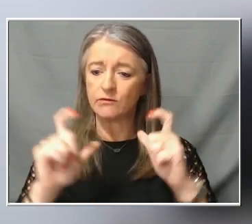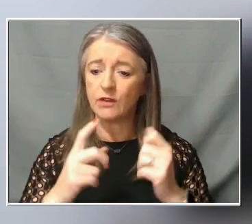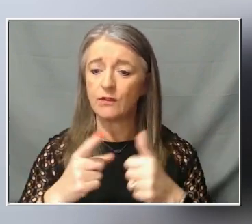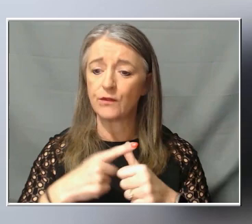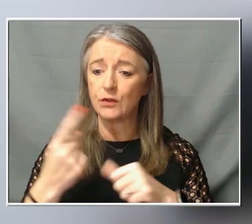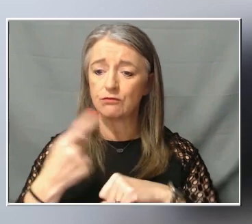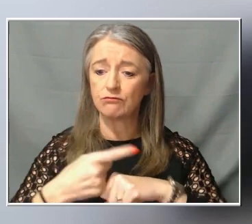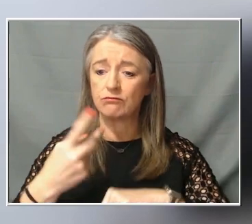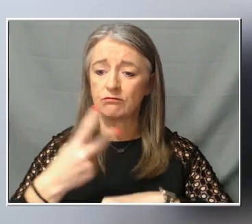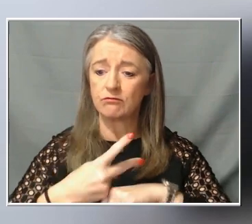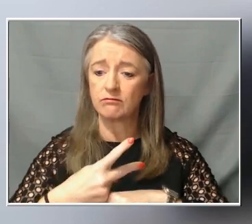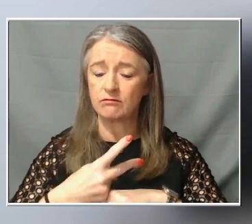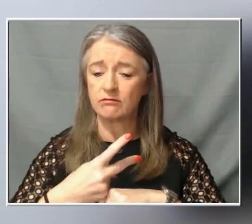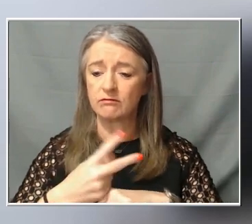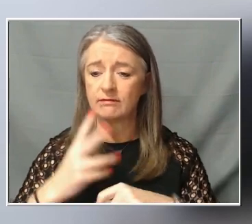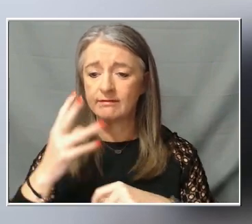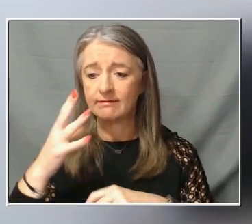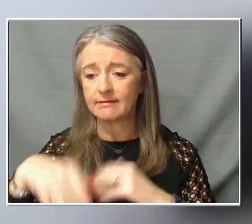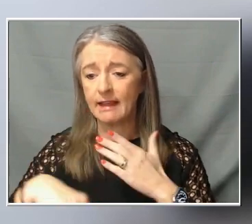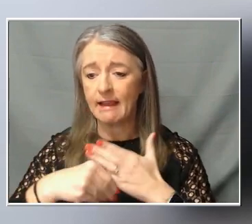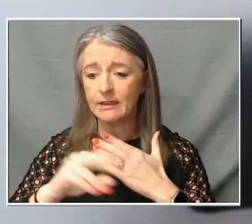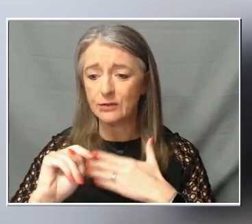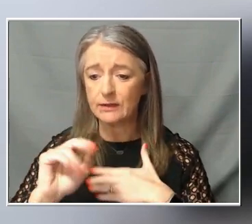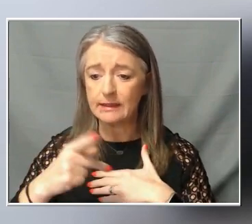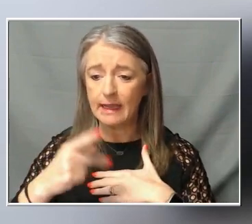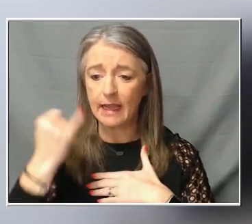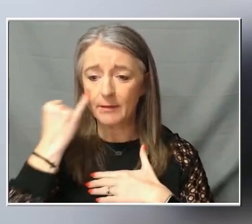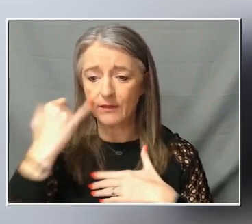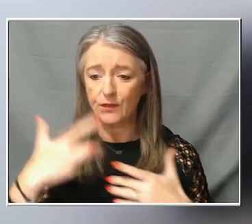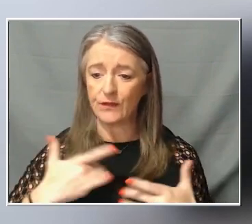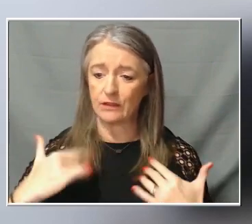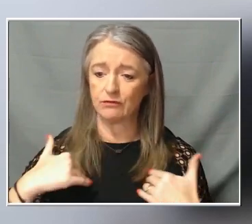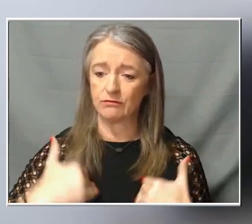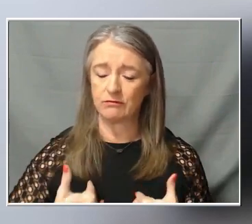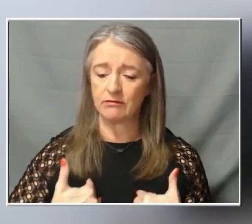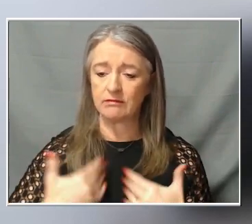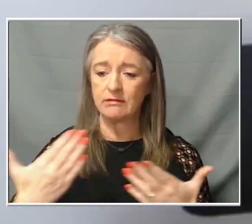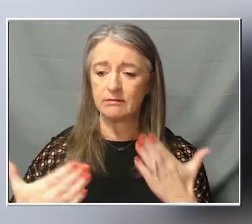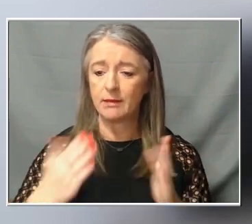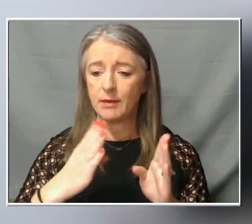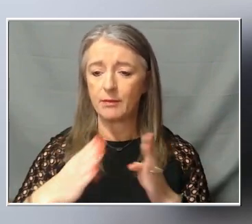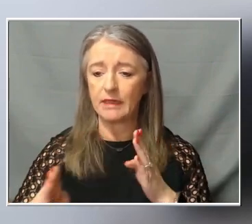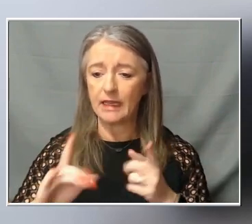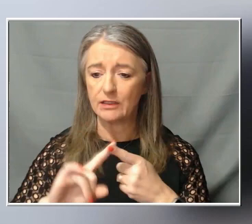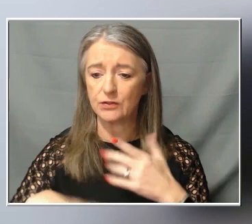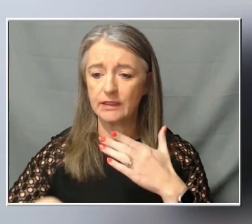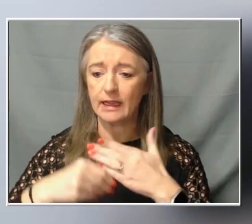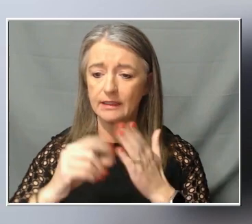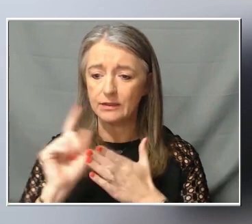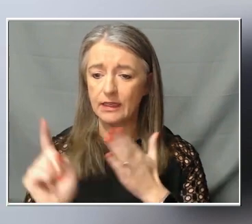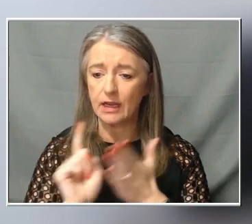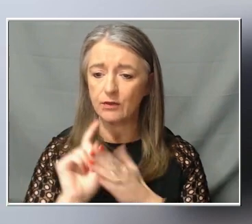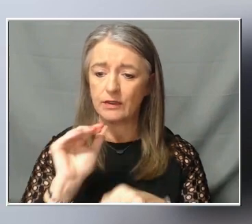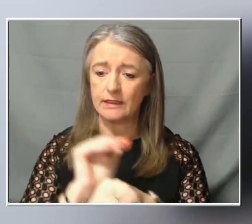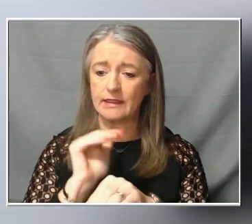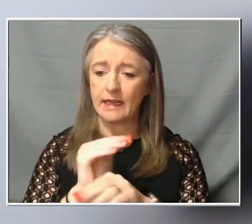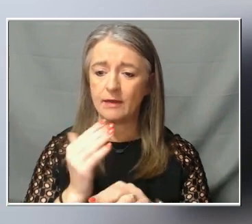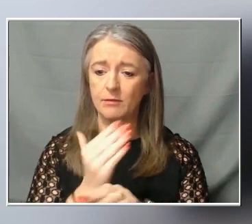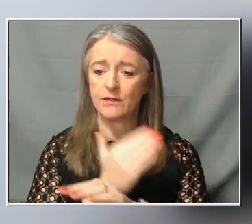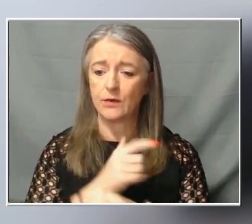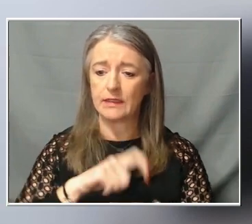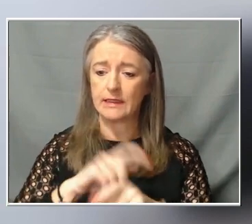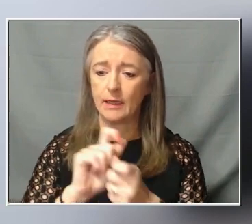days, you could take an extra nap in the daytime if you're feeling tired. You may plan to get an extra hour at night before the time